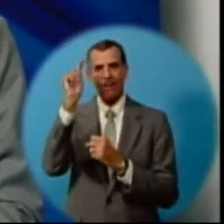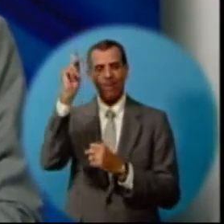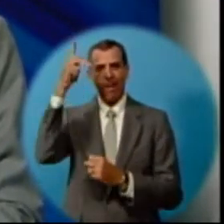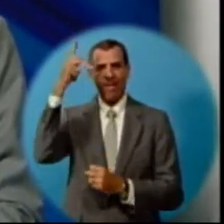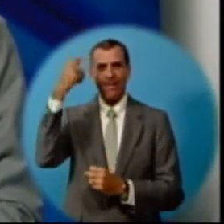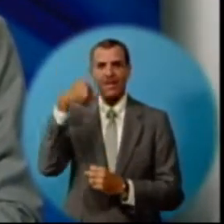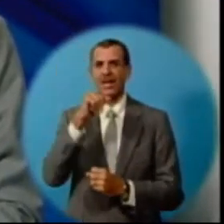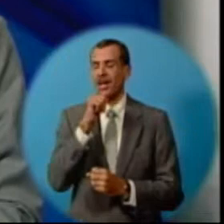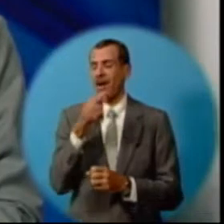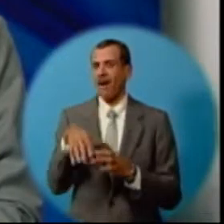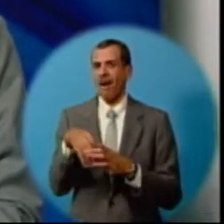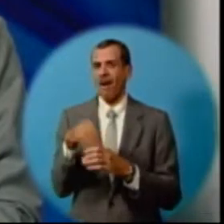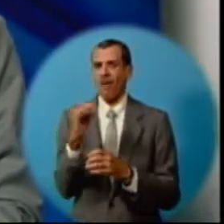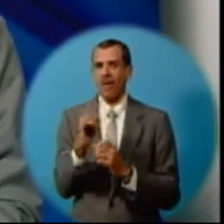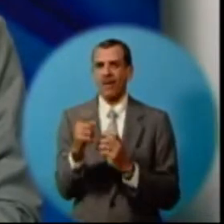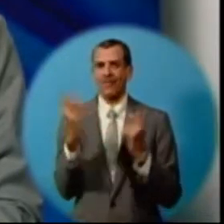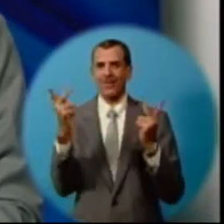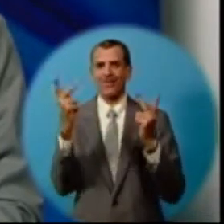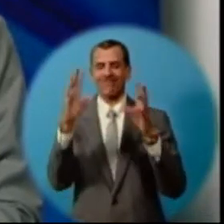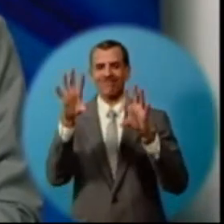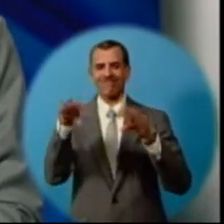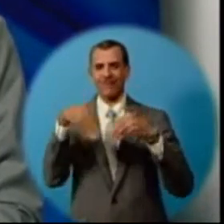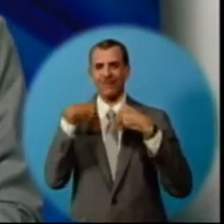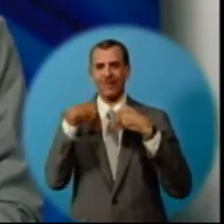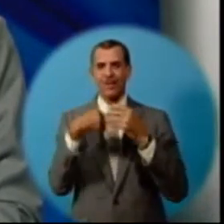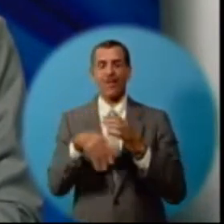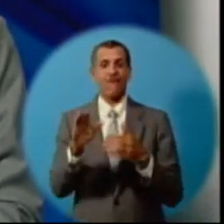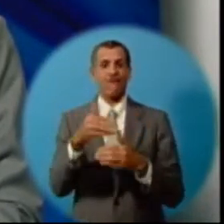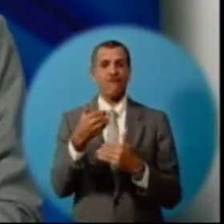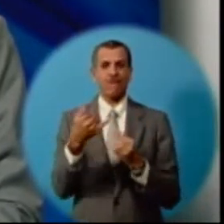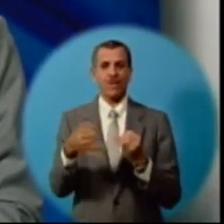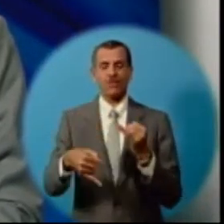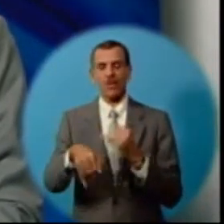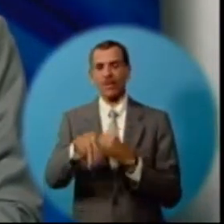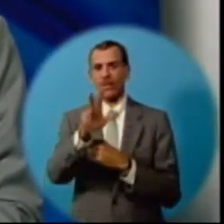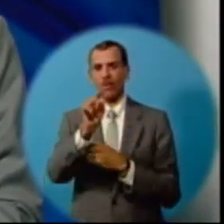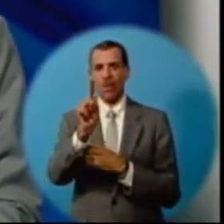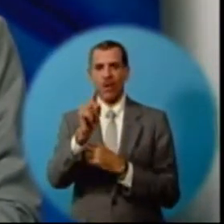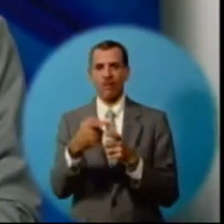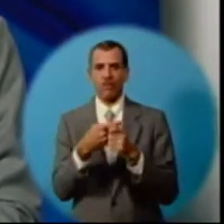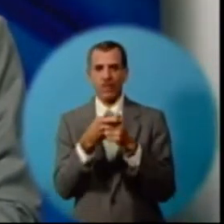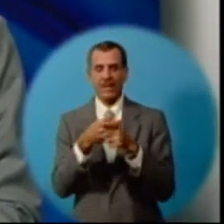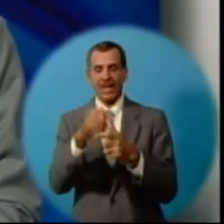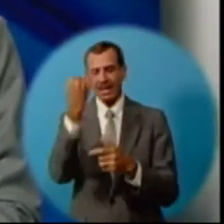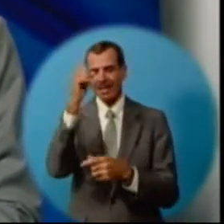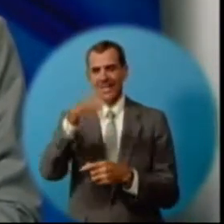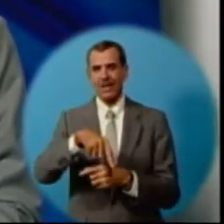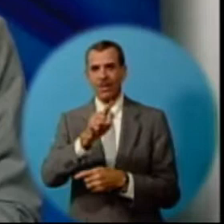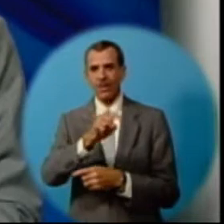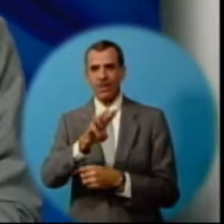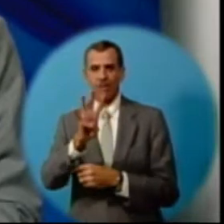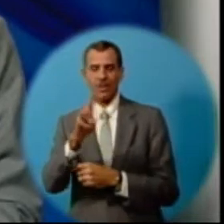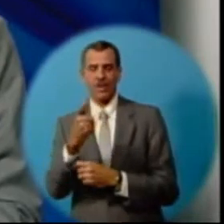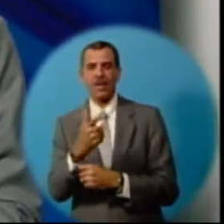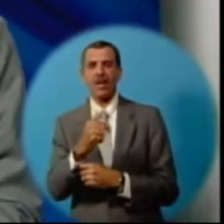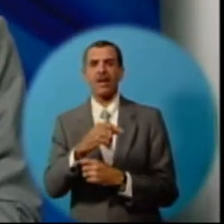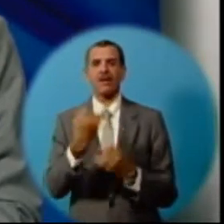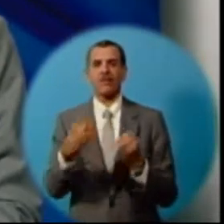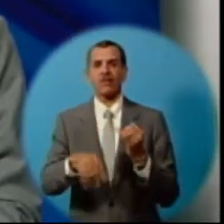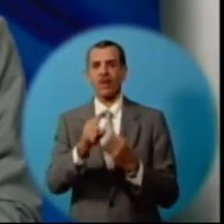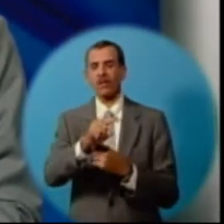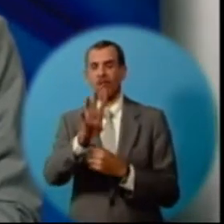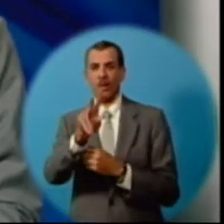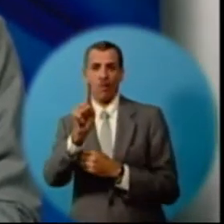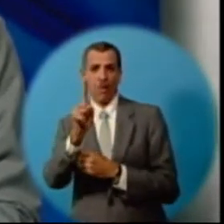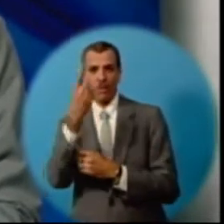was not out when victory was claimed. He finished with 31 runs. Now, the Indians needing 140 for victory, finished on 141 for